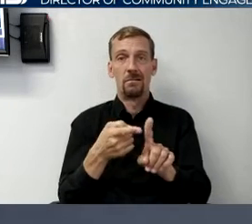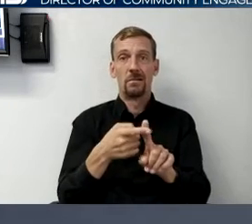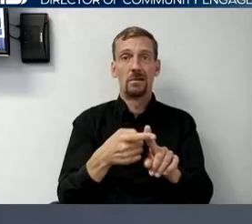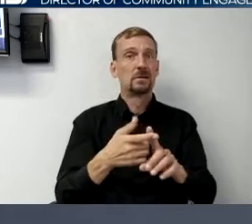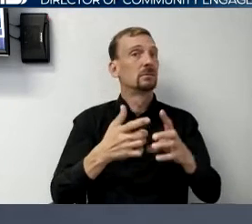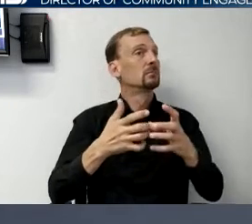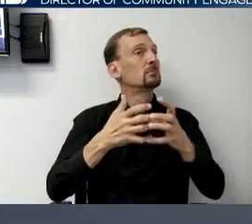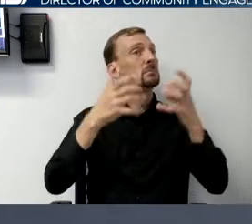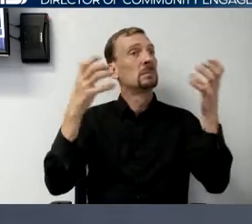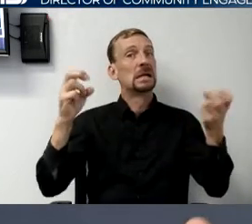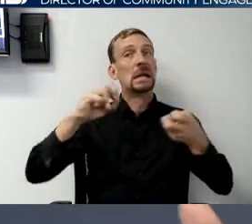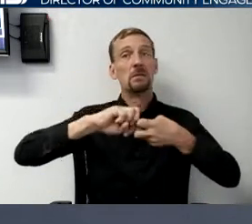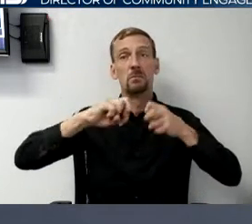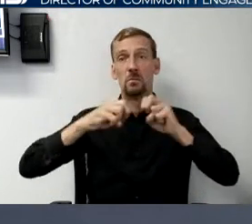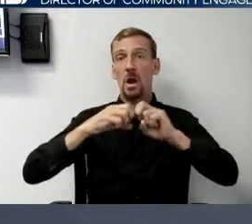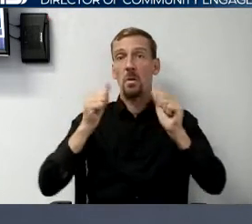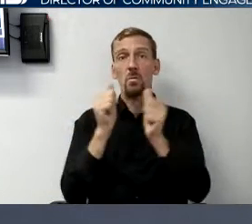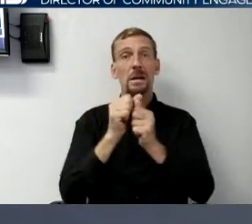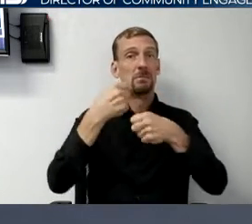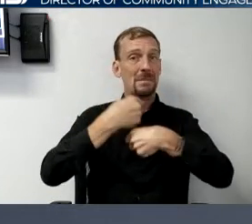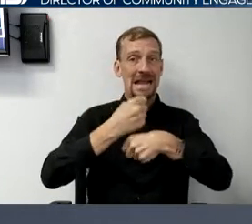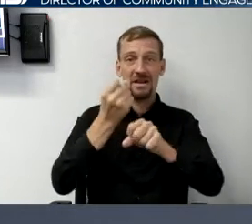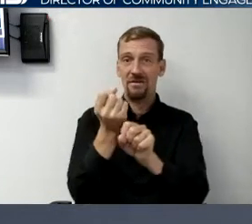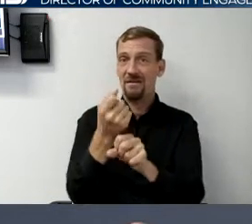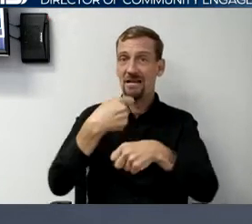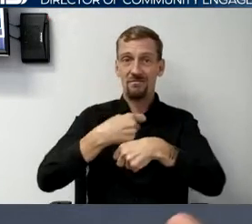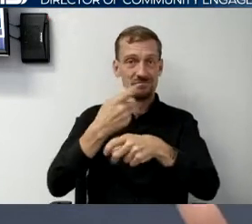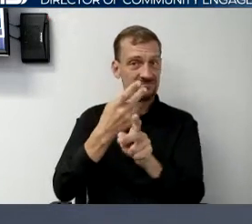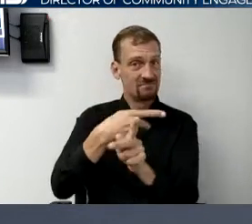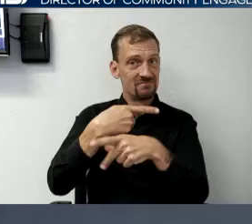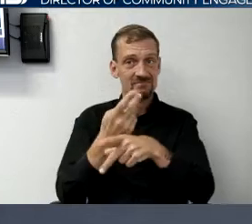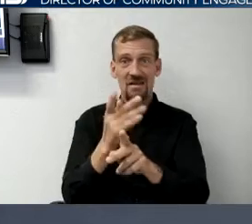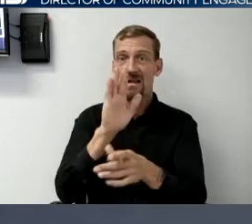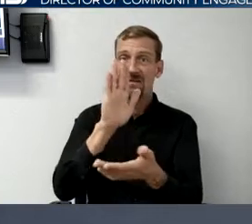major issues with the manufacturing